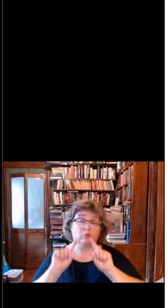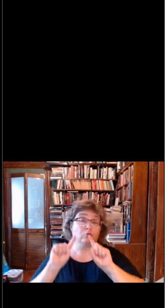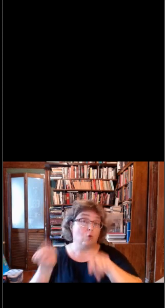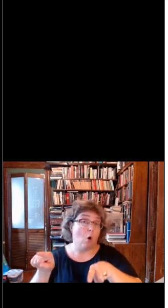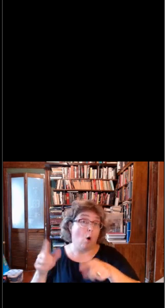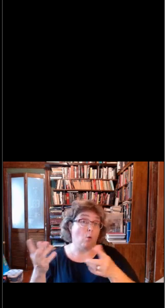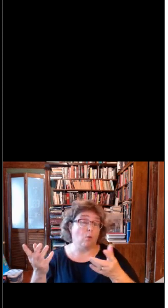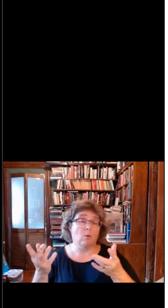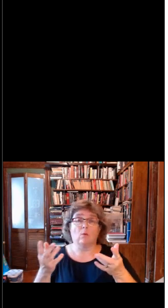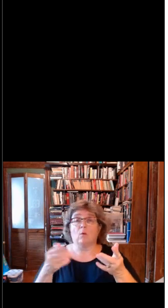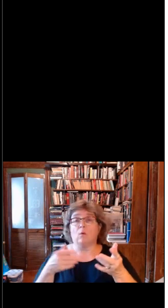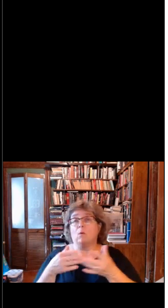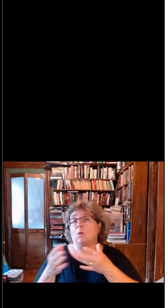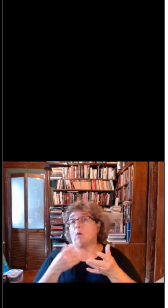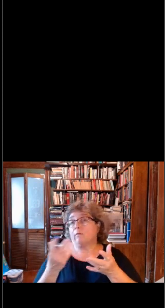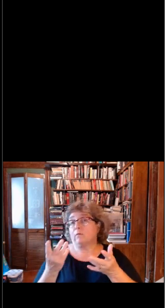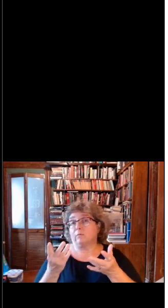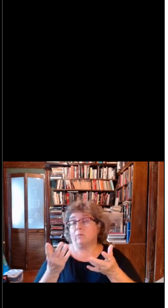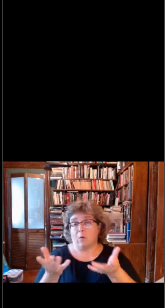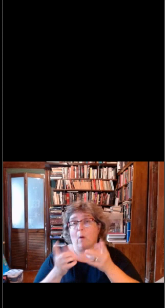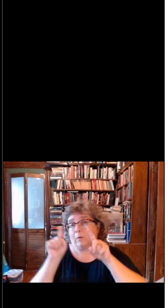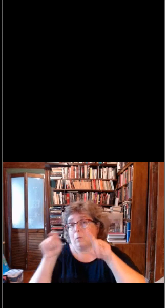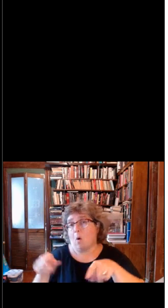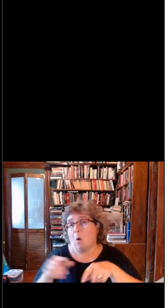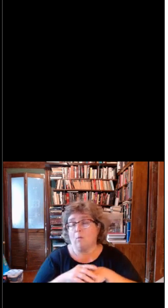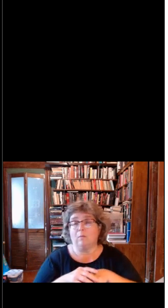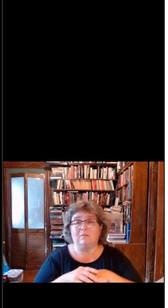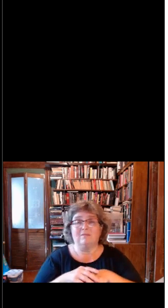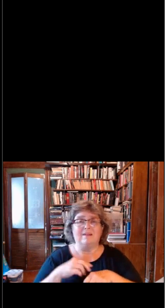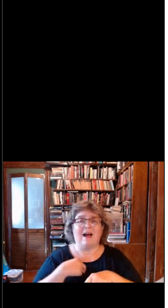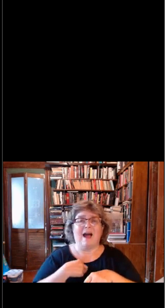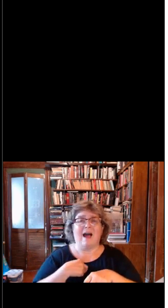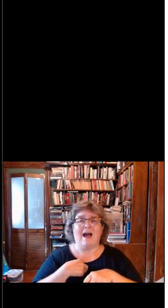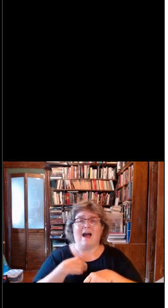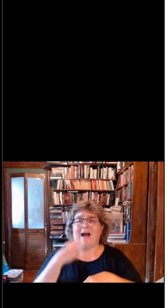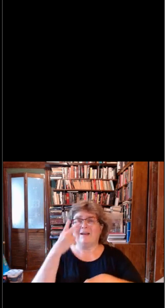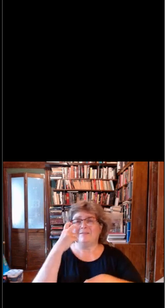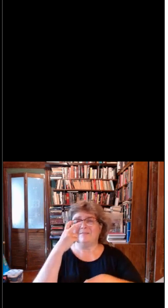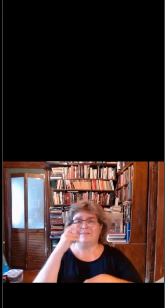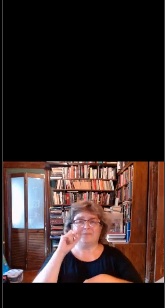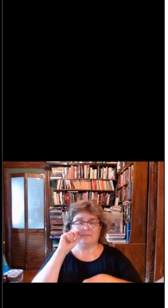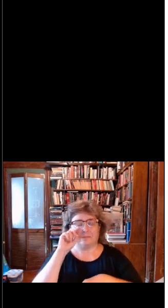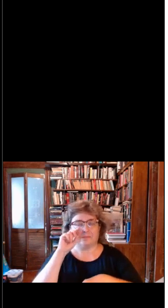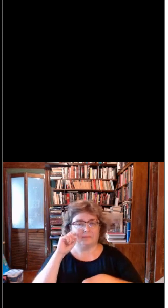of significance. And I don't think